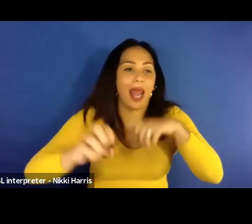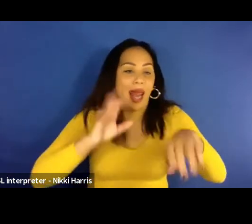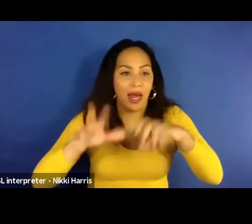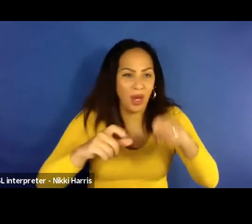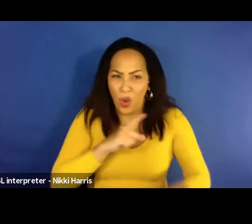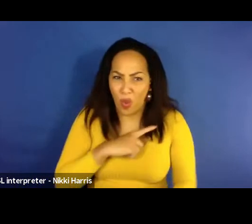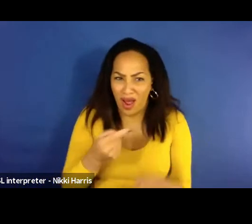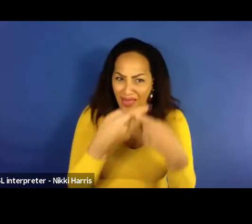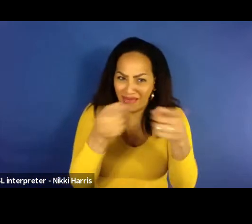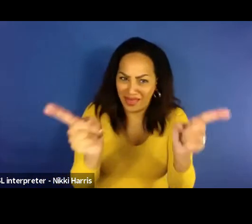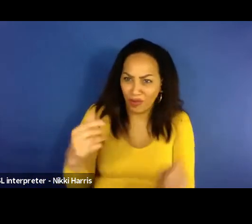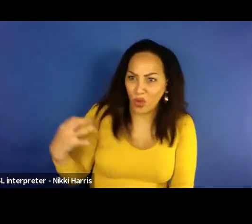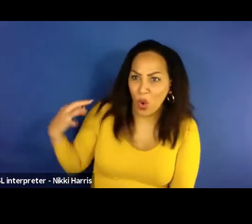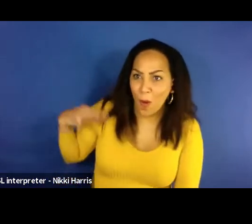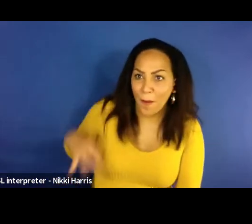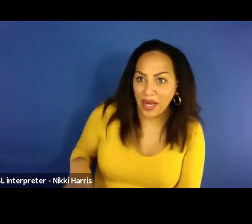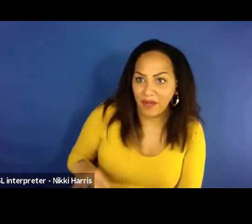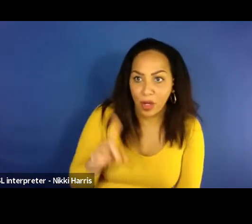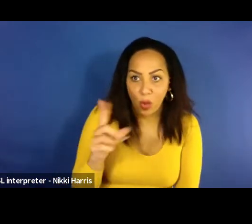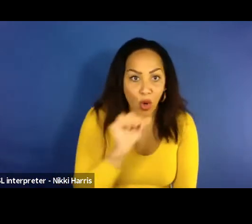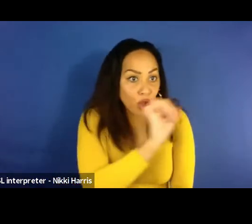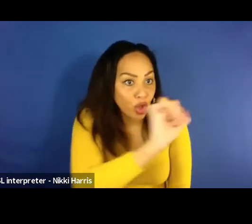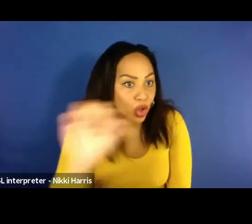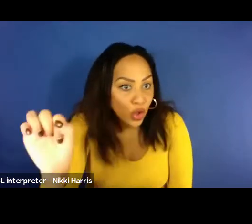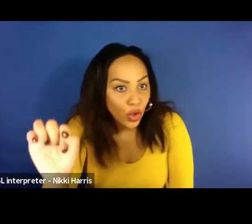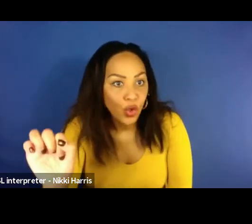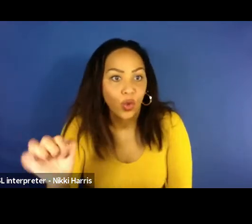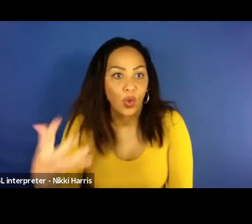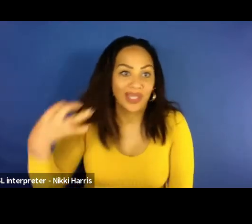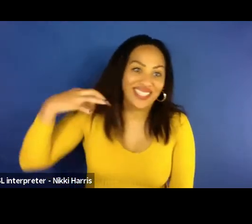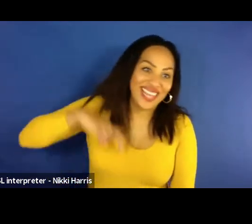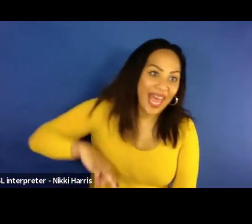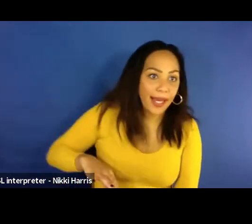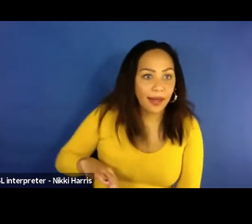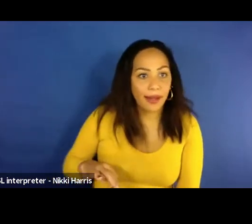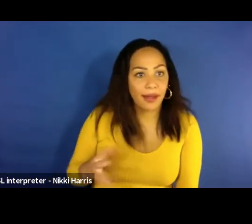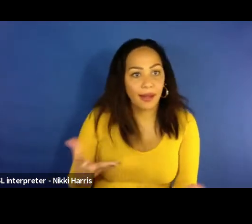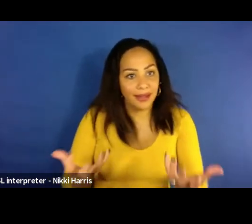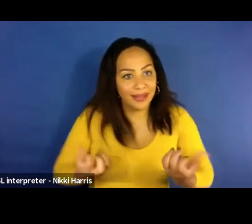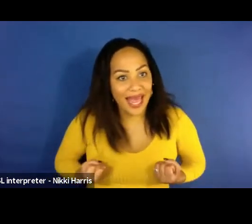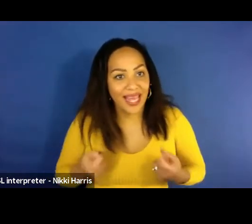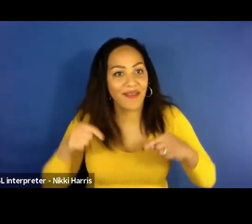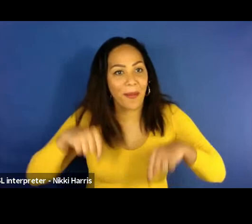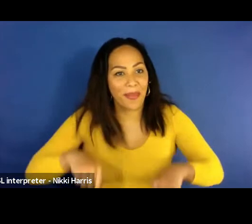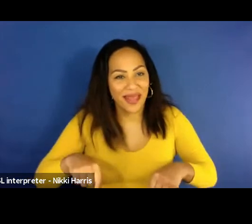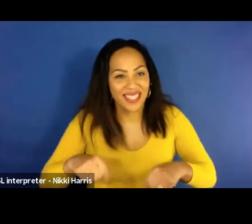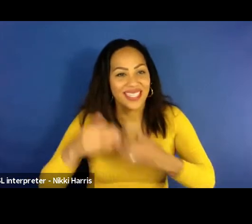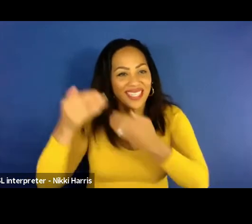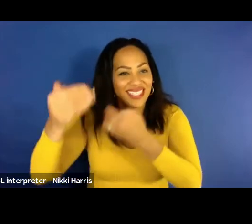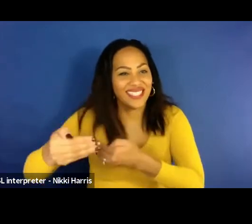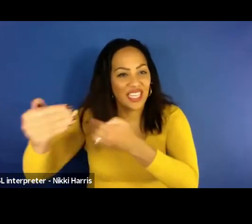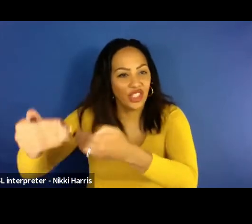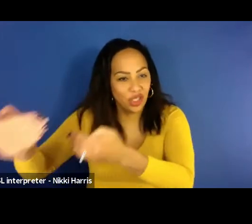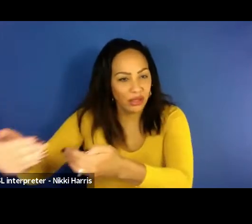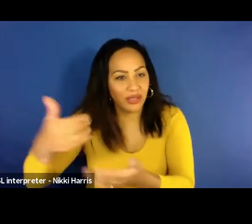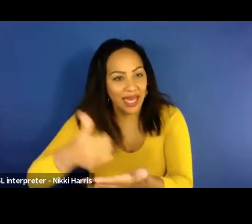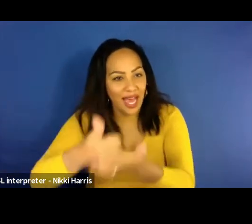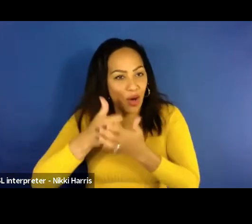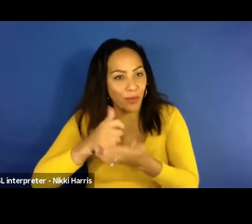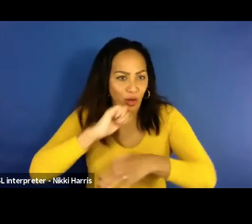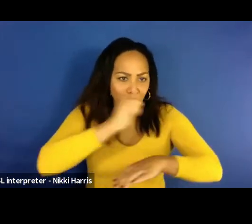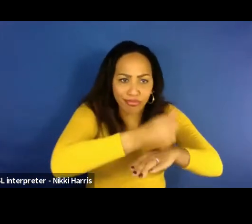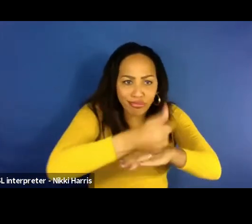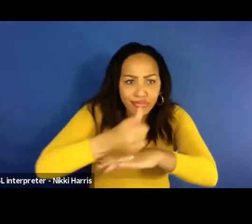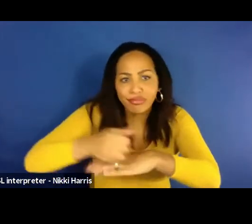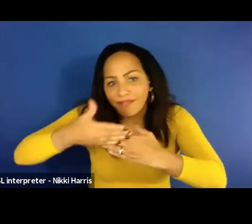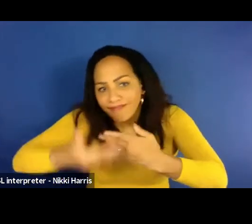benefit. It's ultimately about what you take out of this session so that you can then start to implement for yourselves. So if you do have any questions, any concerns, any queries,